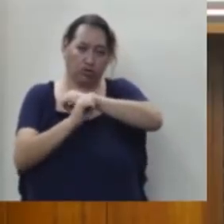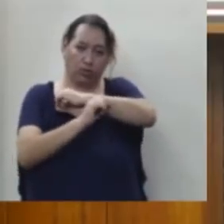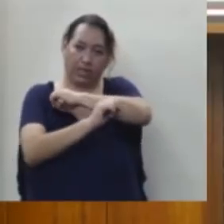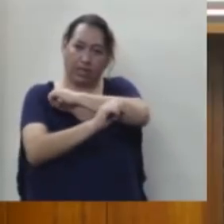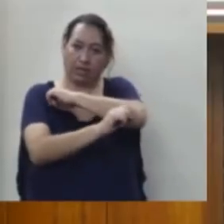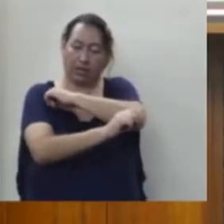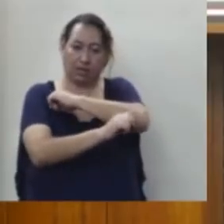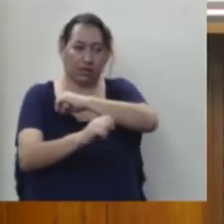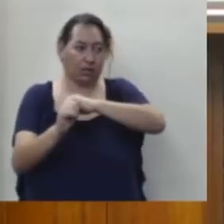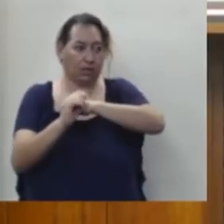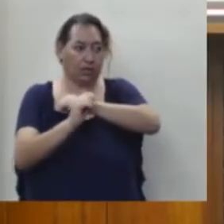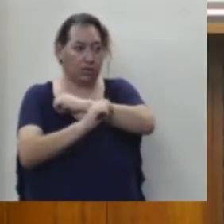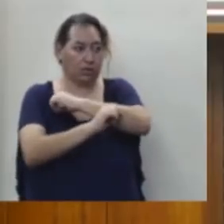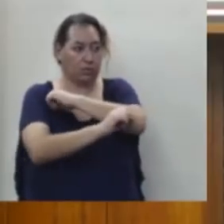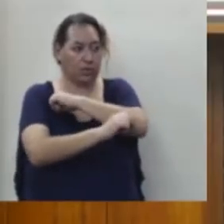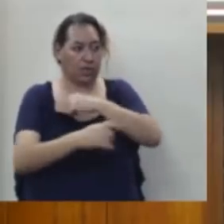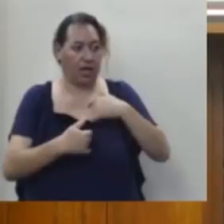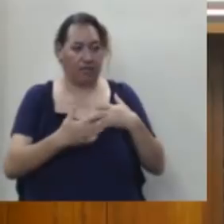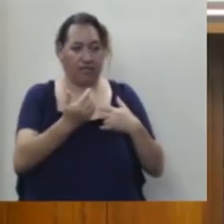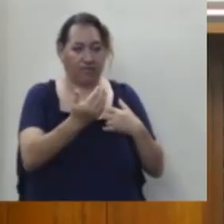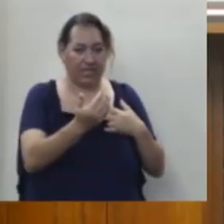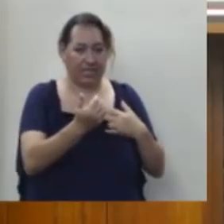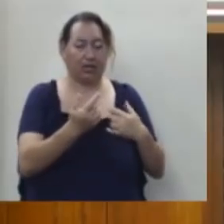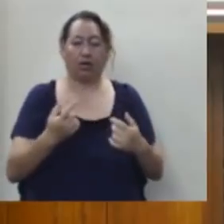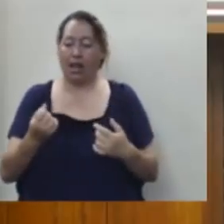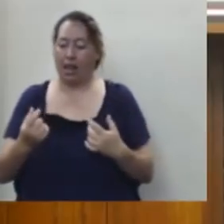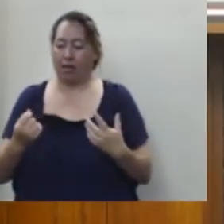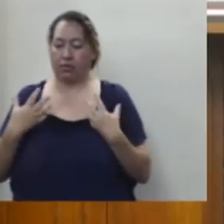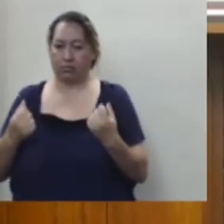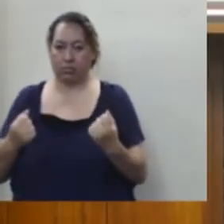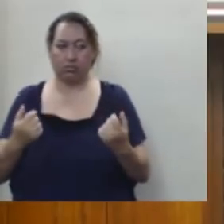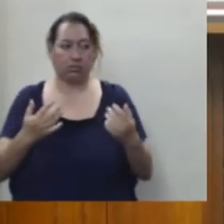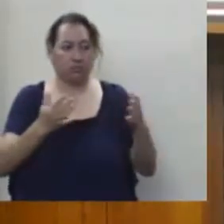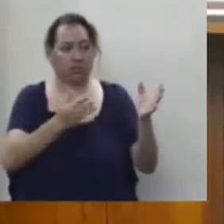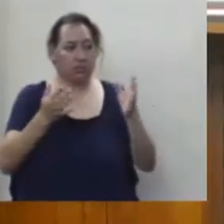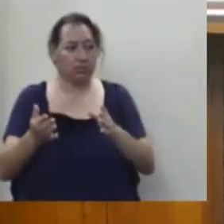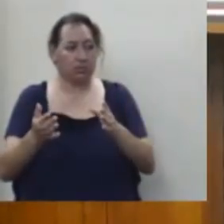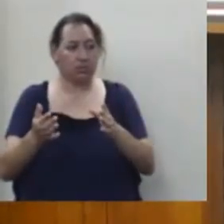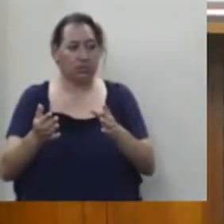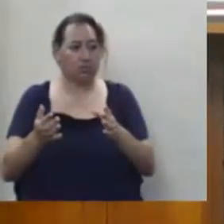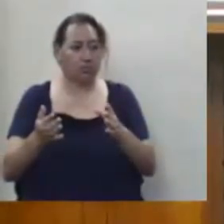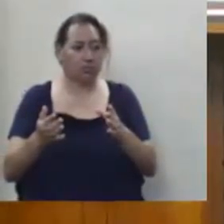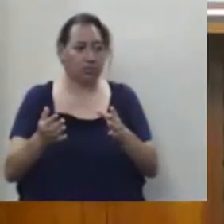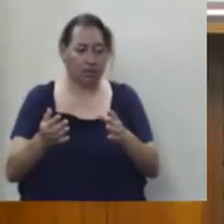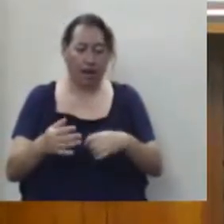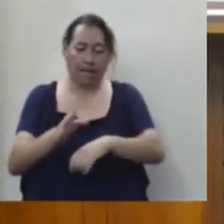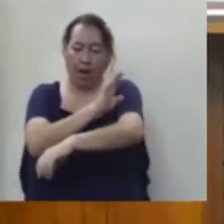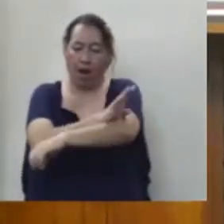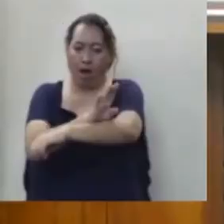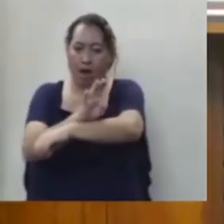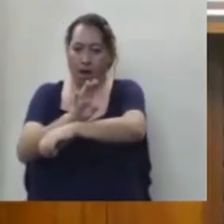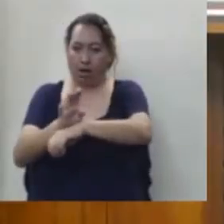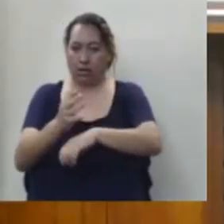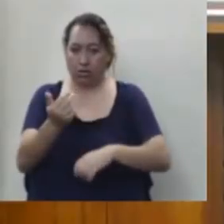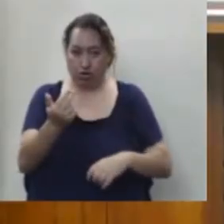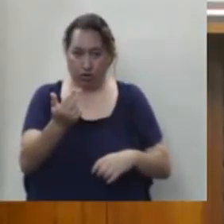you'll find out that there are 15 cases and 11 have recovered. We're going to go to the next village now, which is Barragata. 13